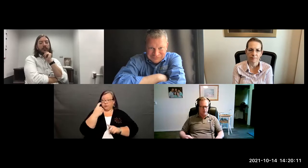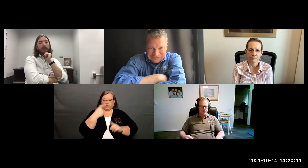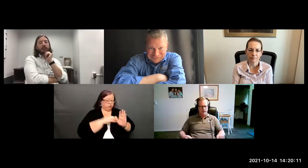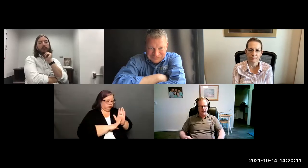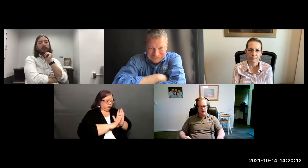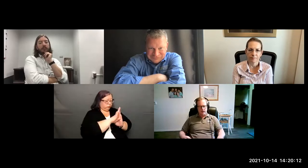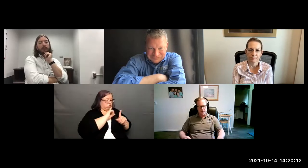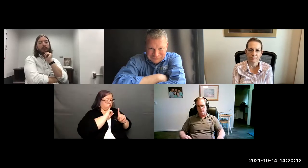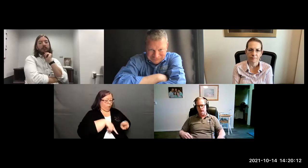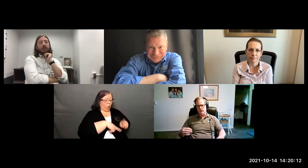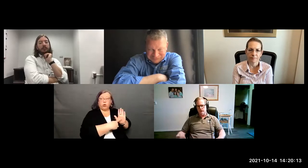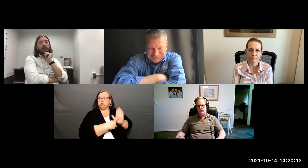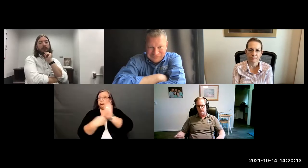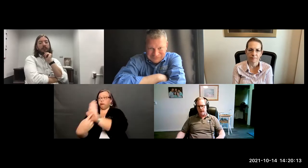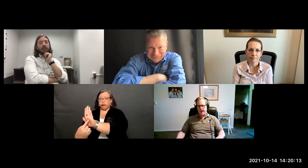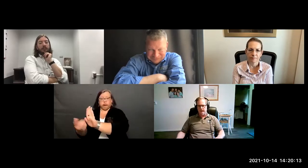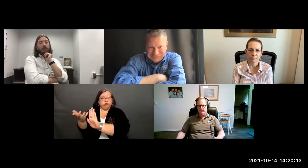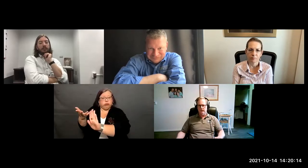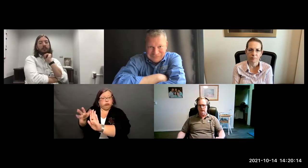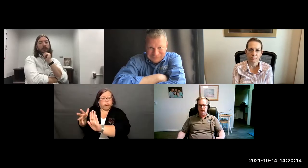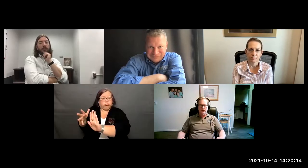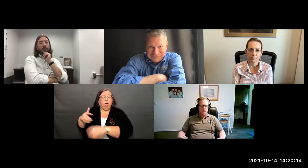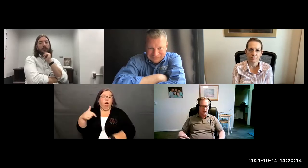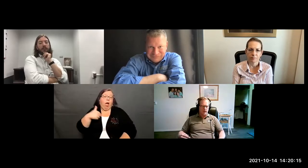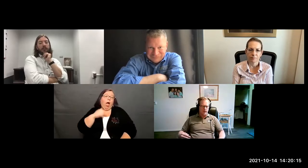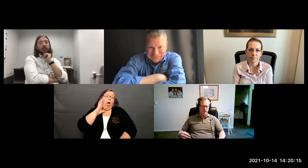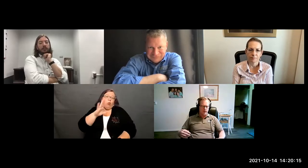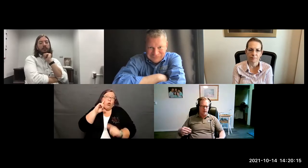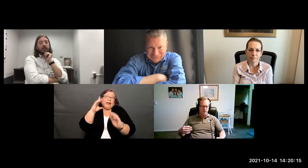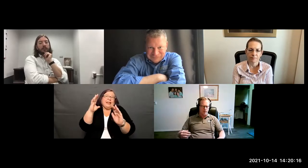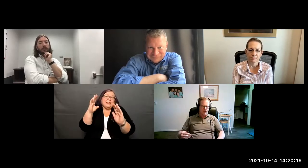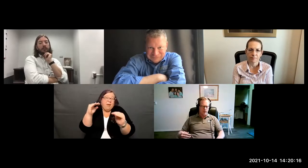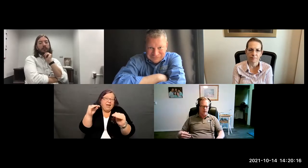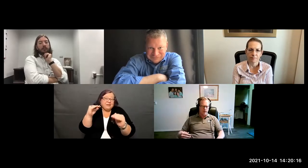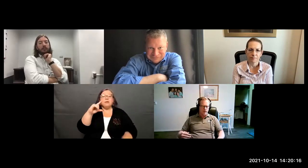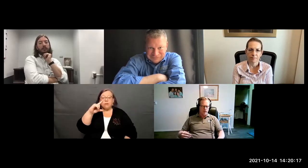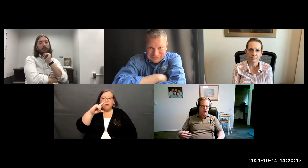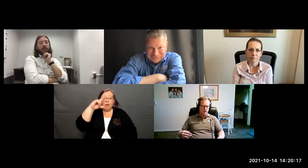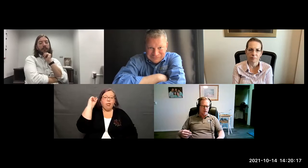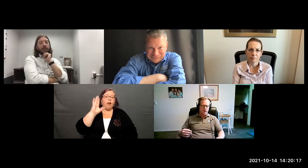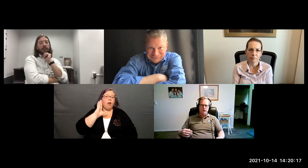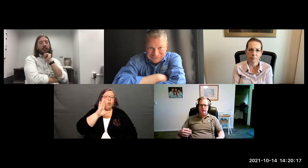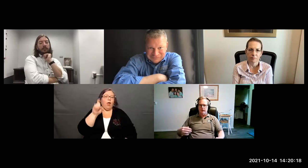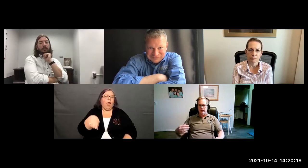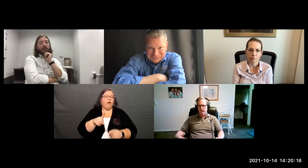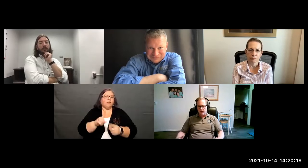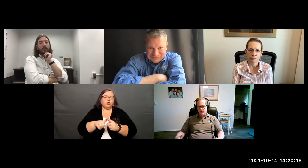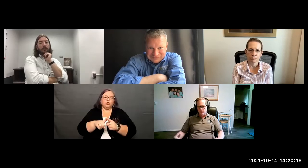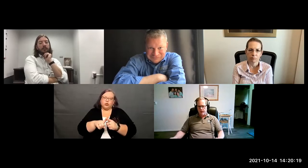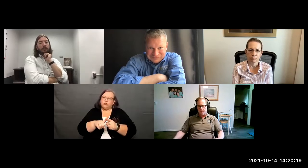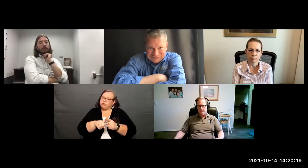I would expect that Gallaudet would insist that it be considered